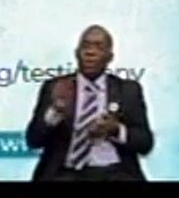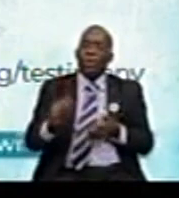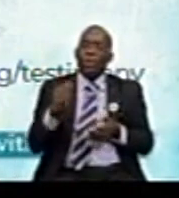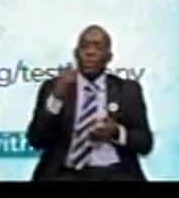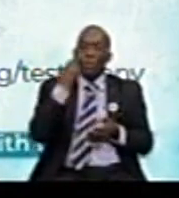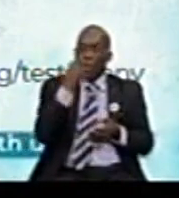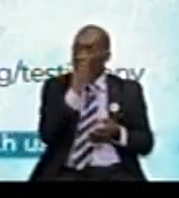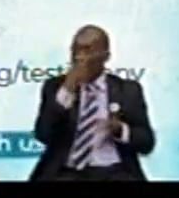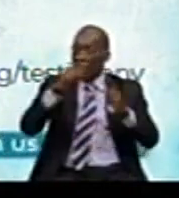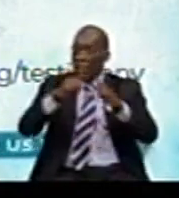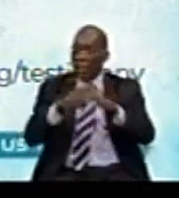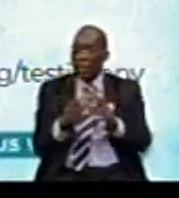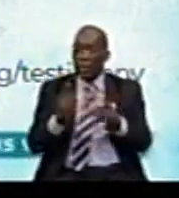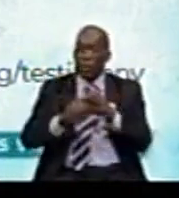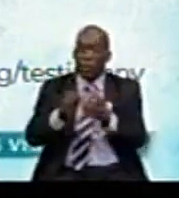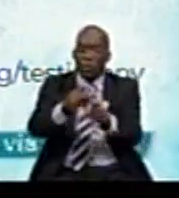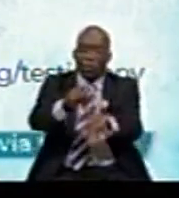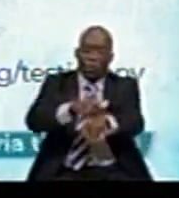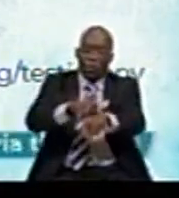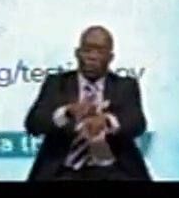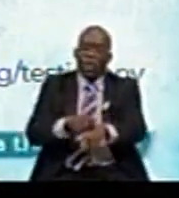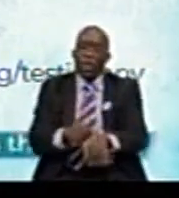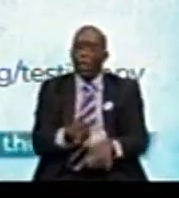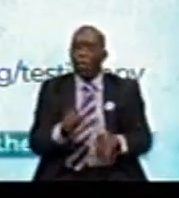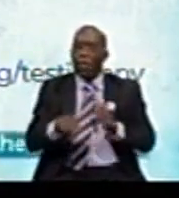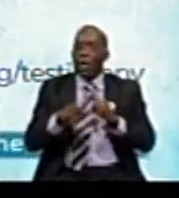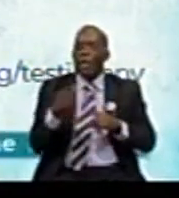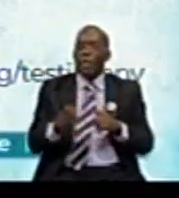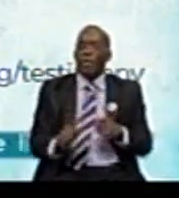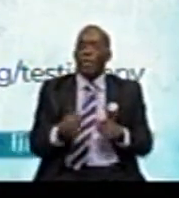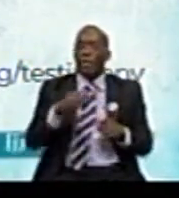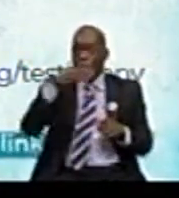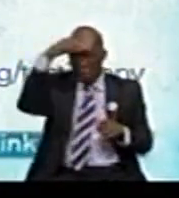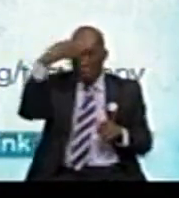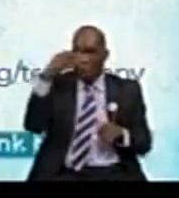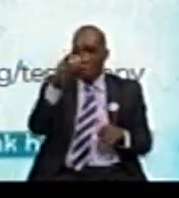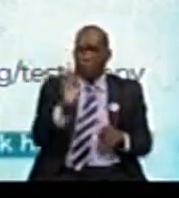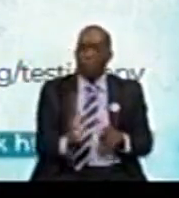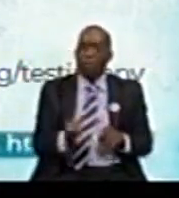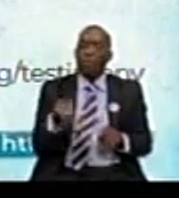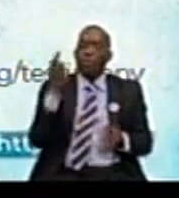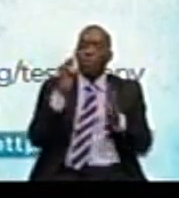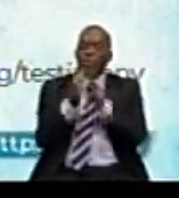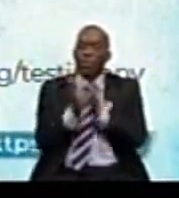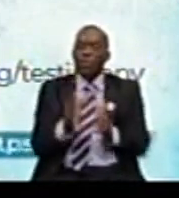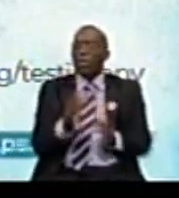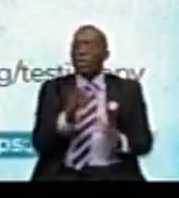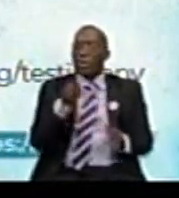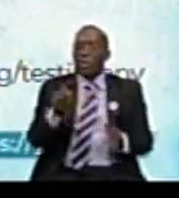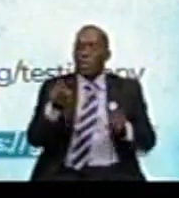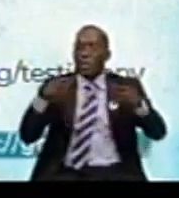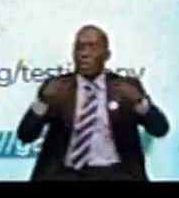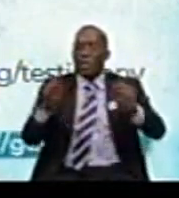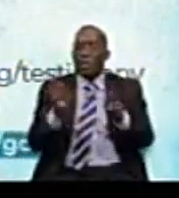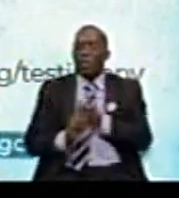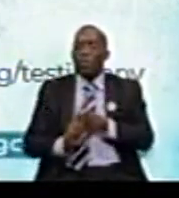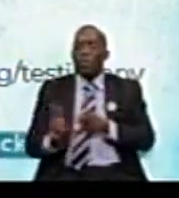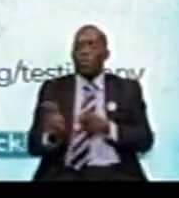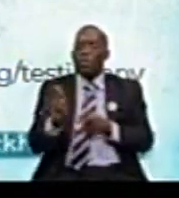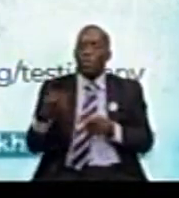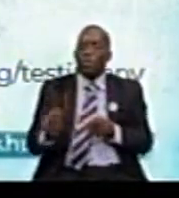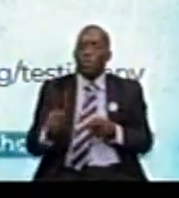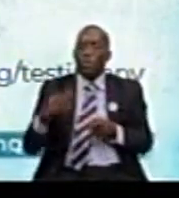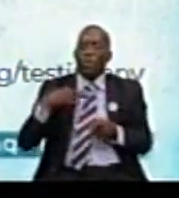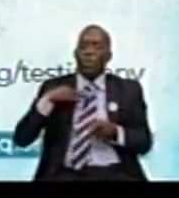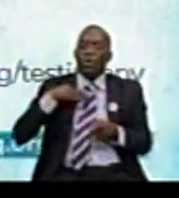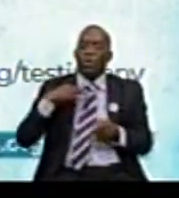me when the man of God started praying. And then I tried to use my handkerchief to rub it. And I was